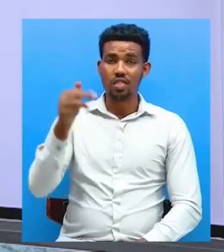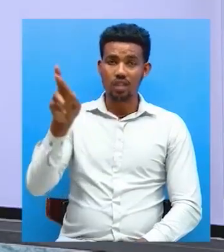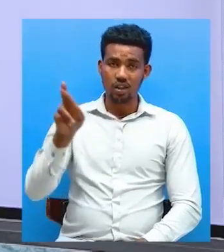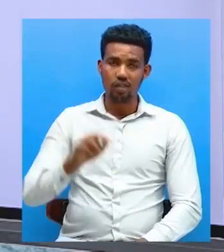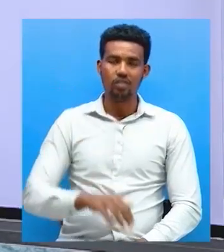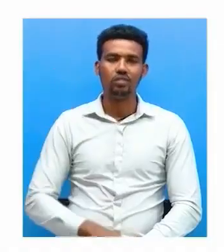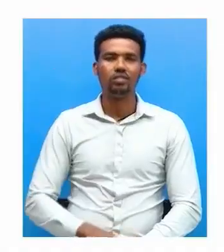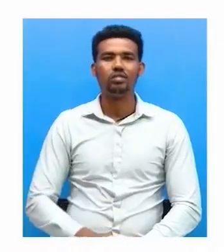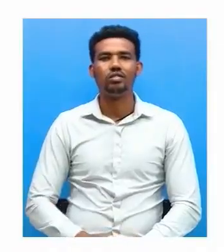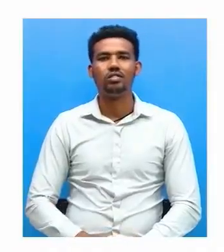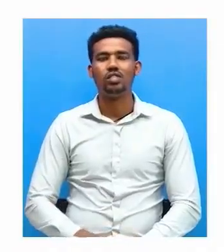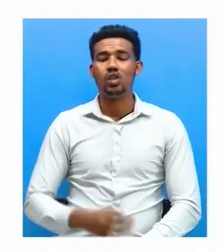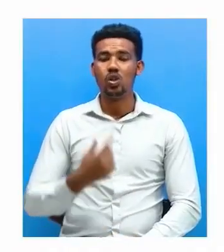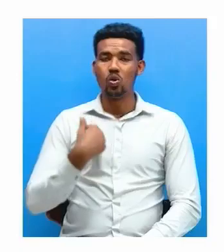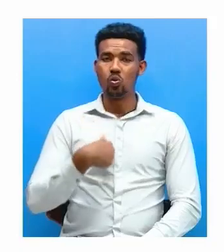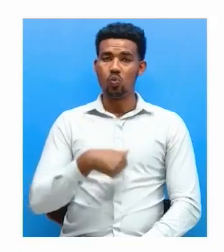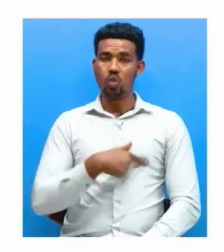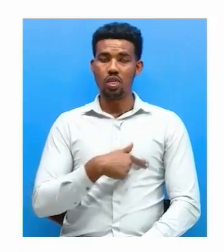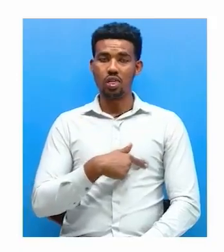continue. We